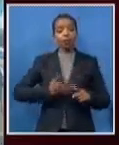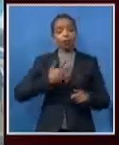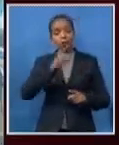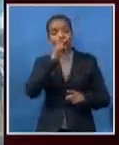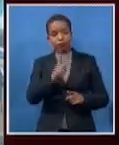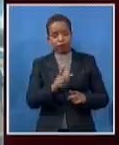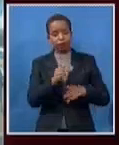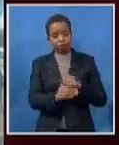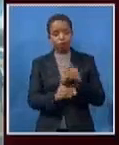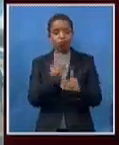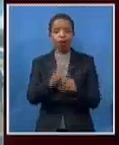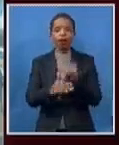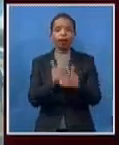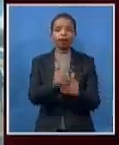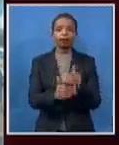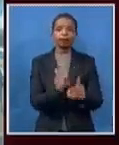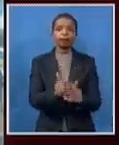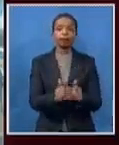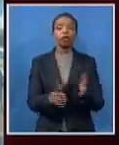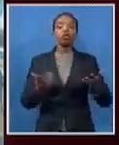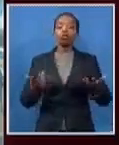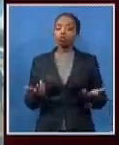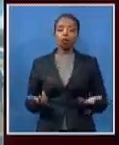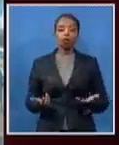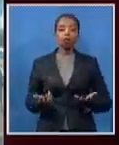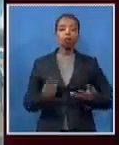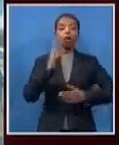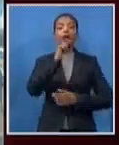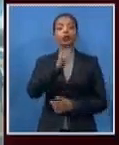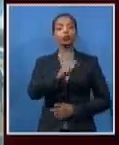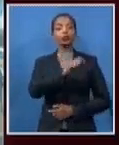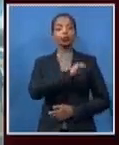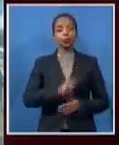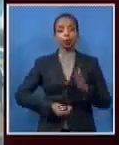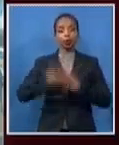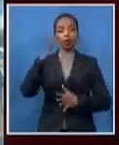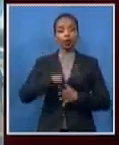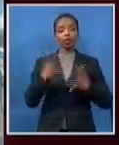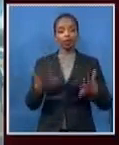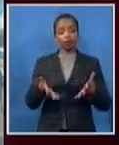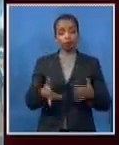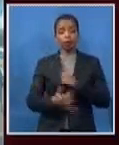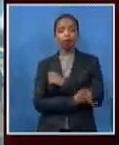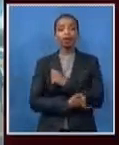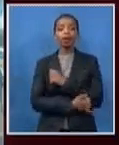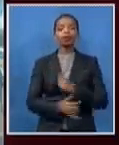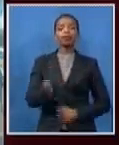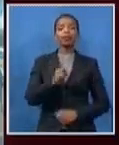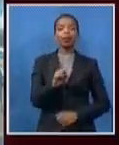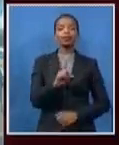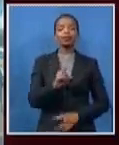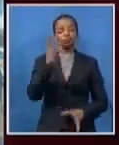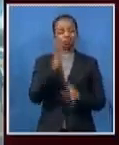real priorities for the country are to take the tough decisions to get this